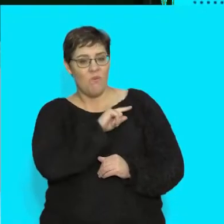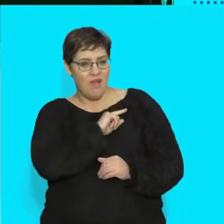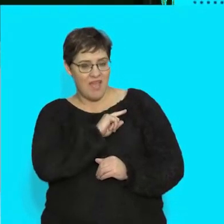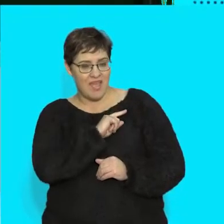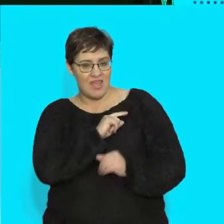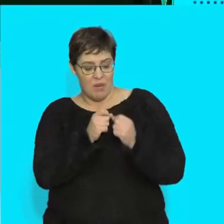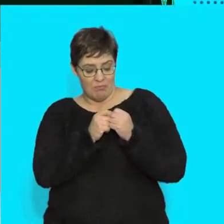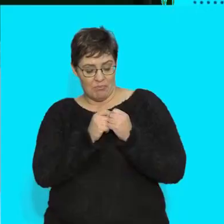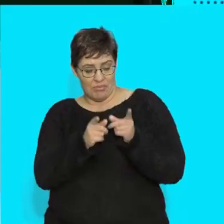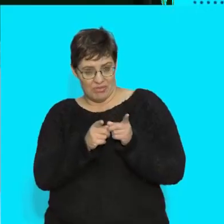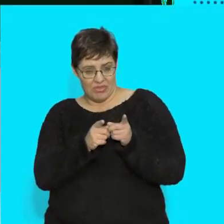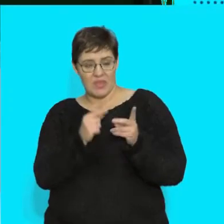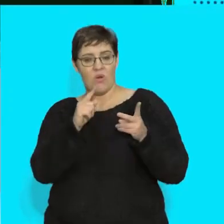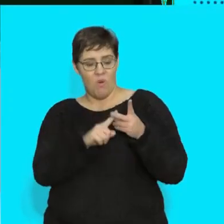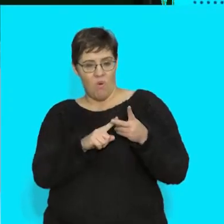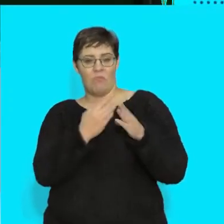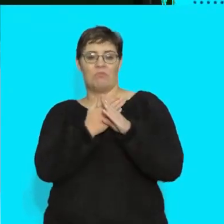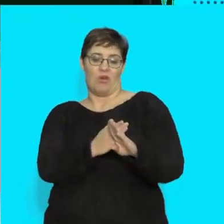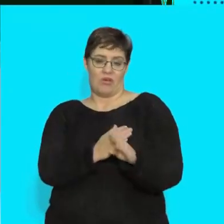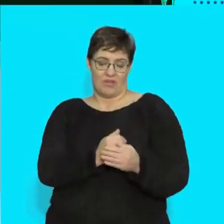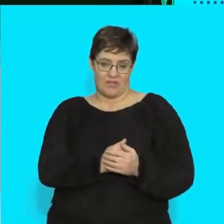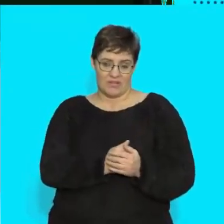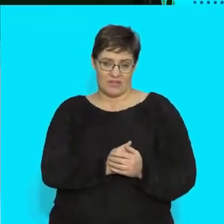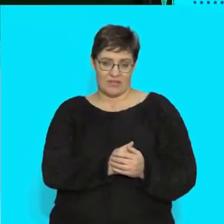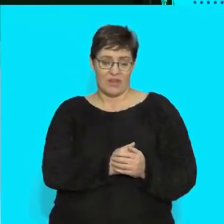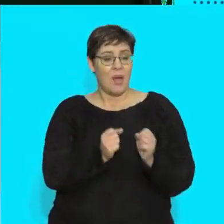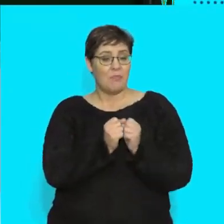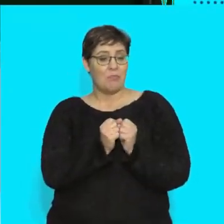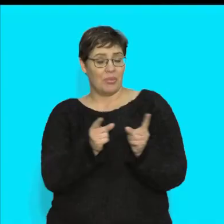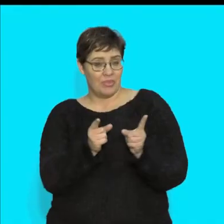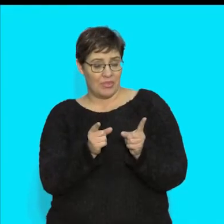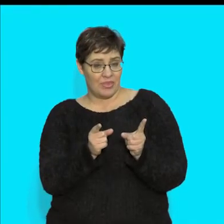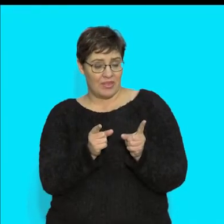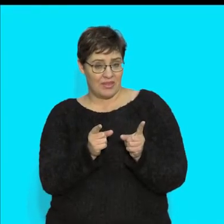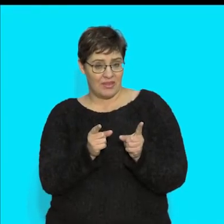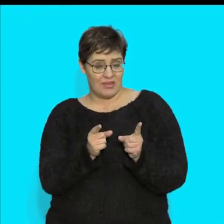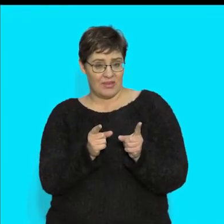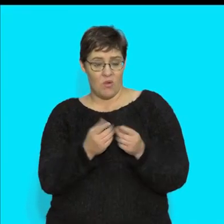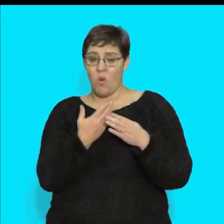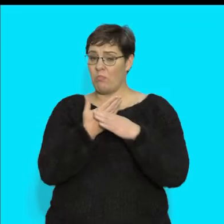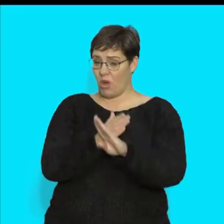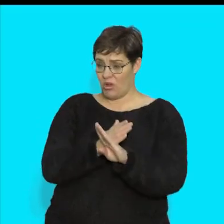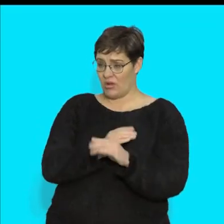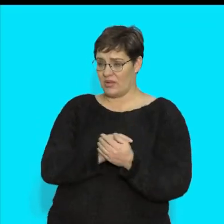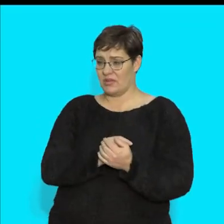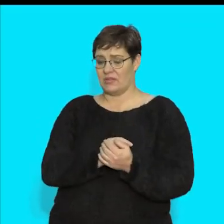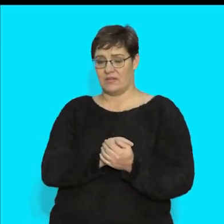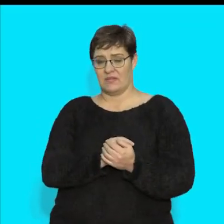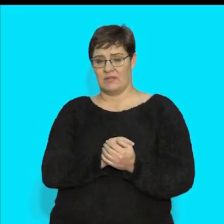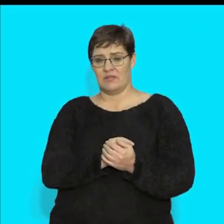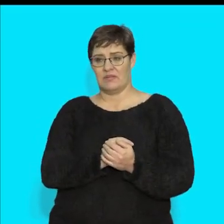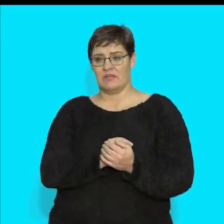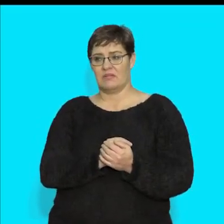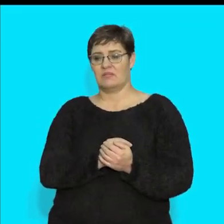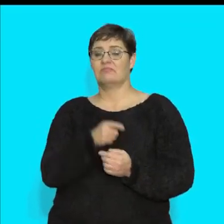to burst or it's going to get blocked. Now, if it bursts or if it gets blocked, either way,